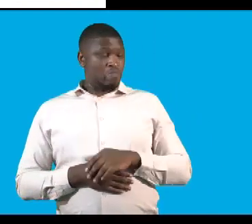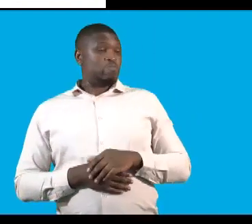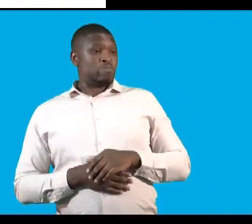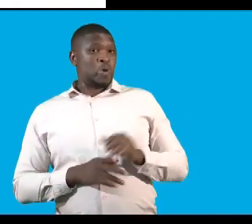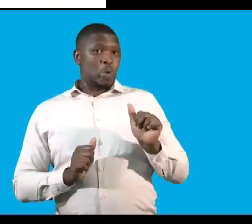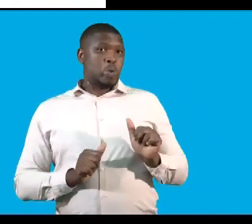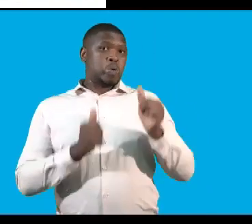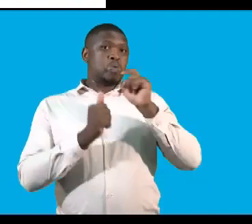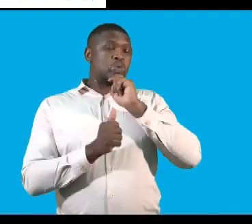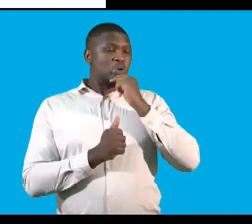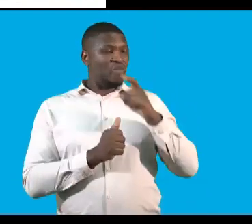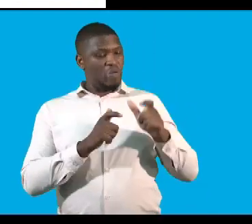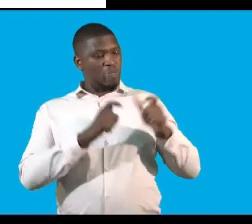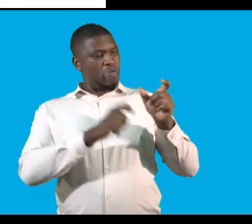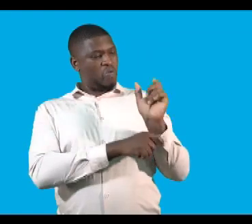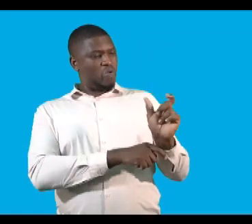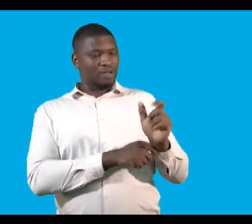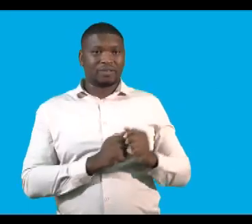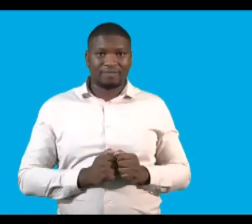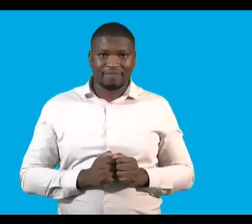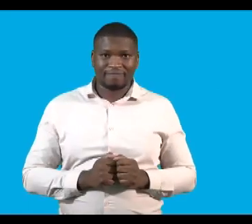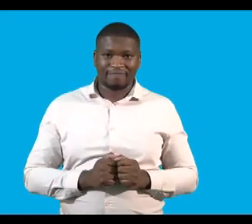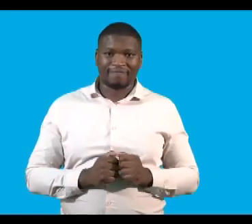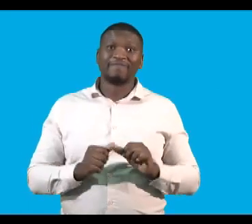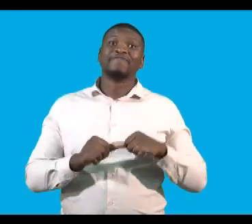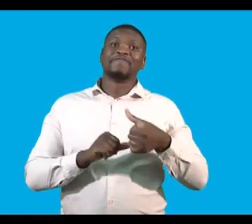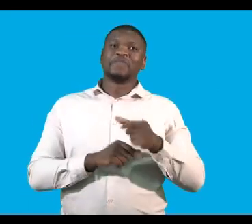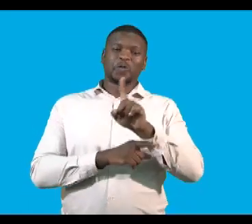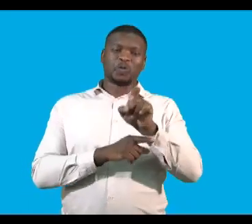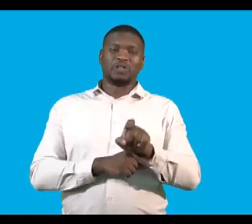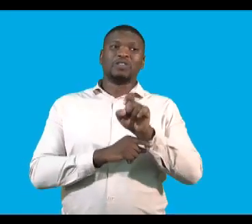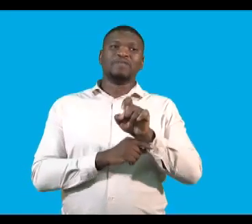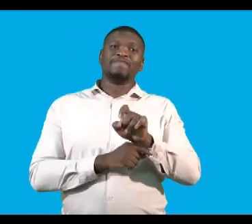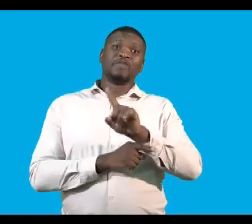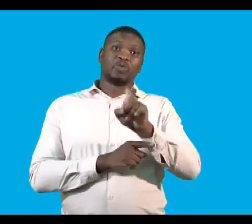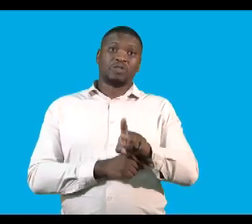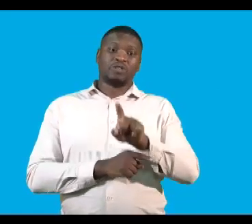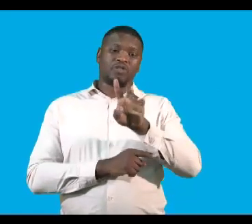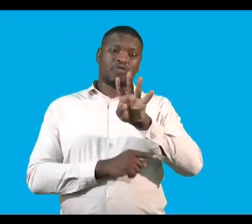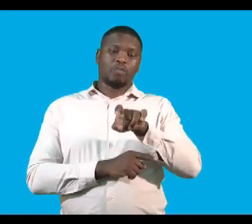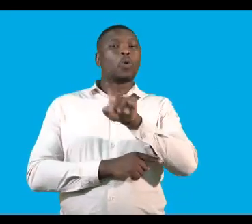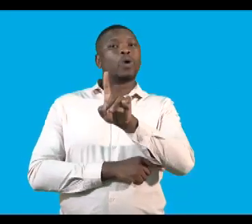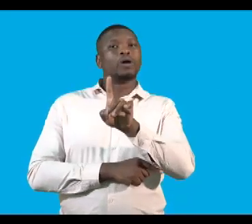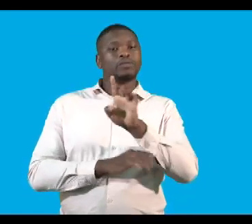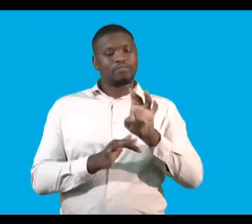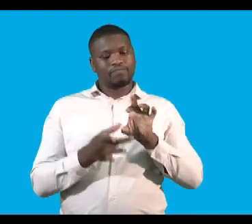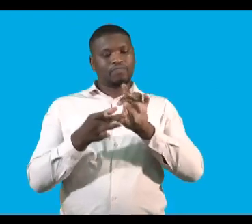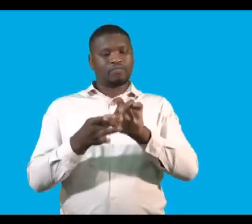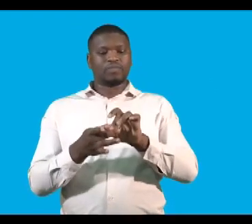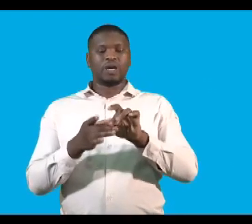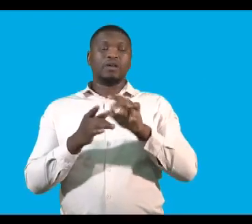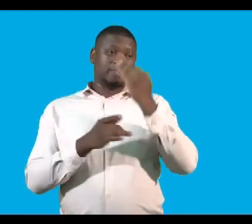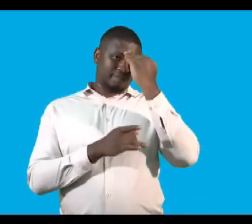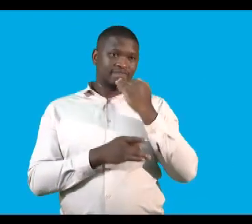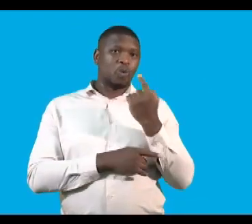use of a big word. Let's jump into the first question. So 4.1 refer to frames 1 and